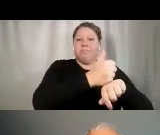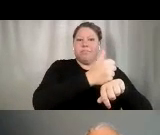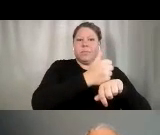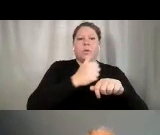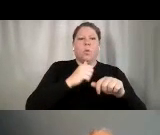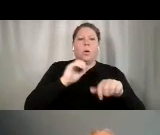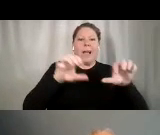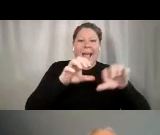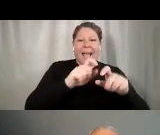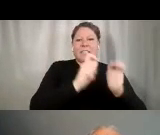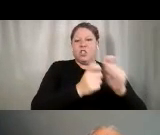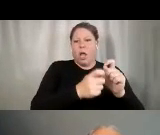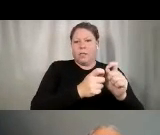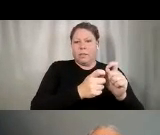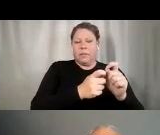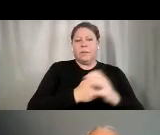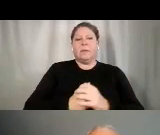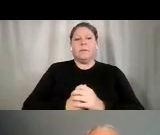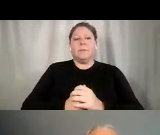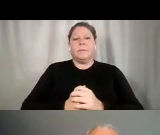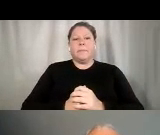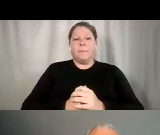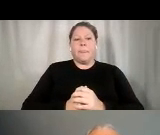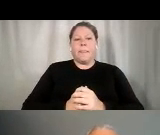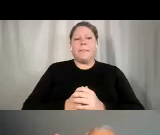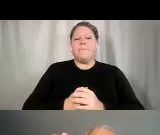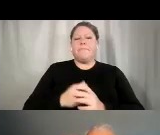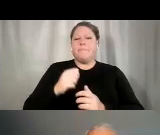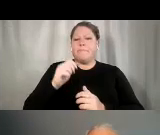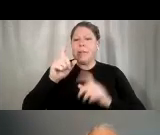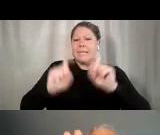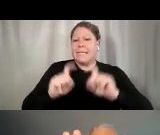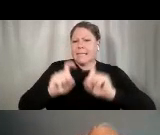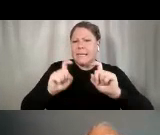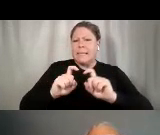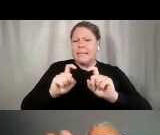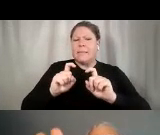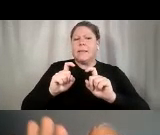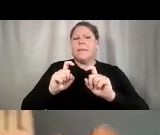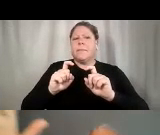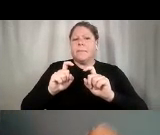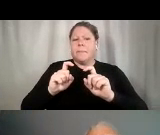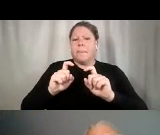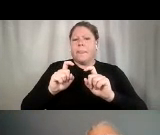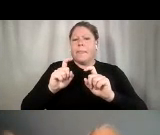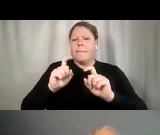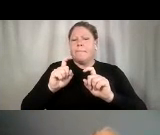do. We also have to be aware of the testing methodology and figure out what does